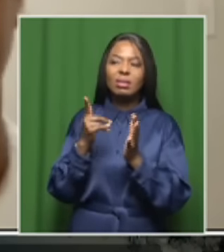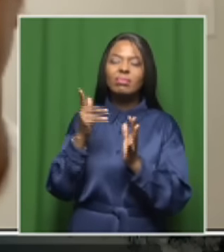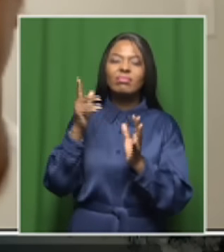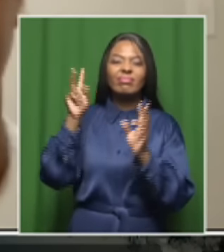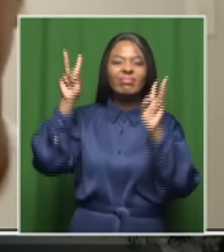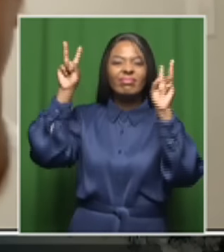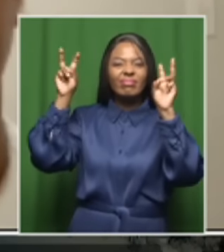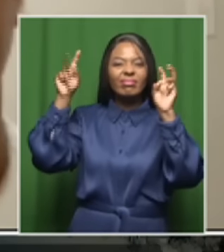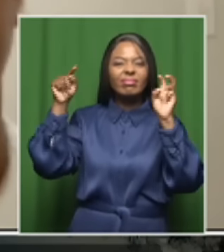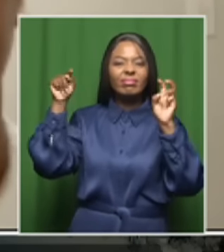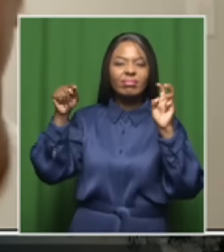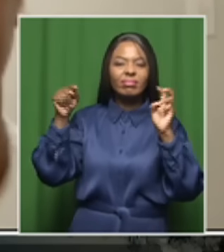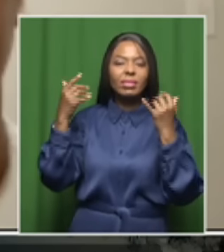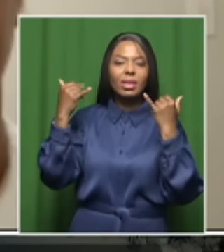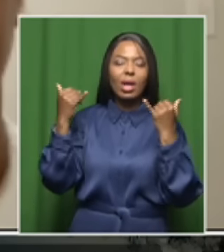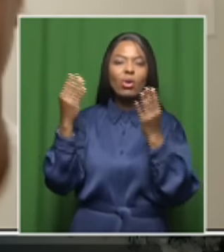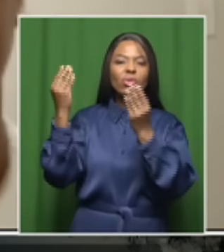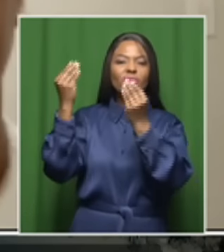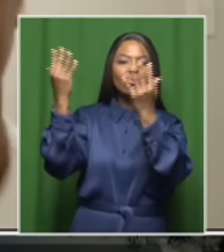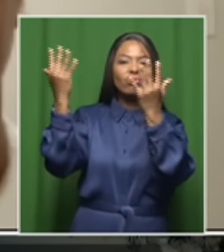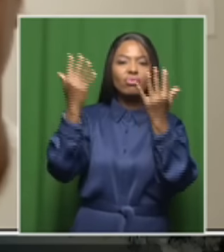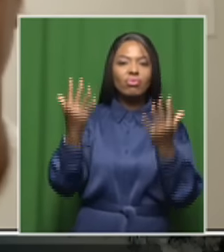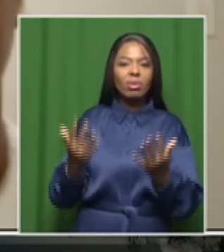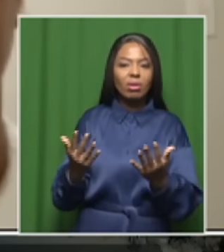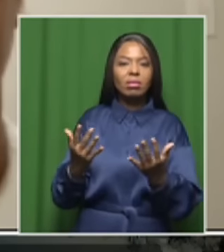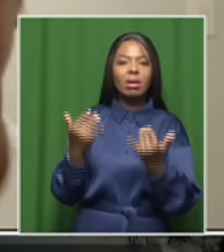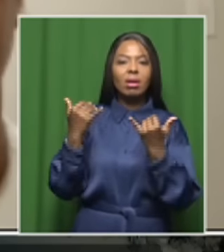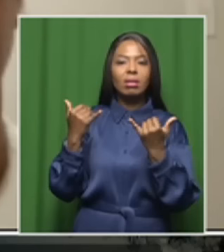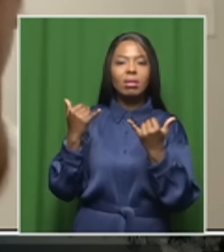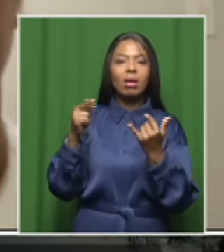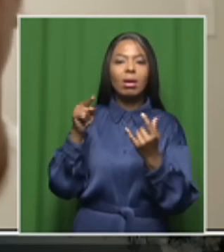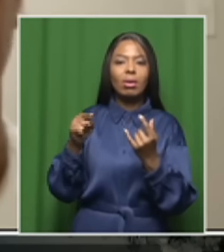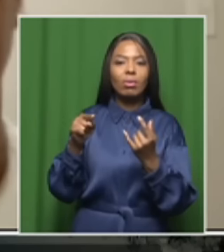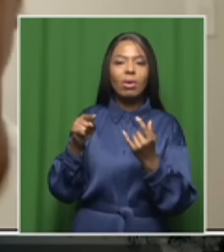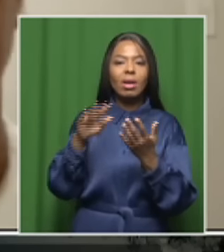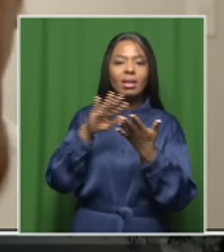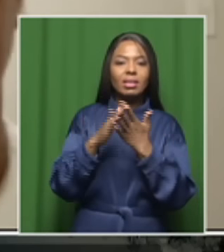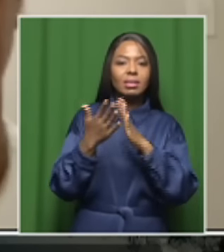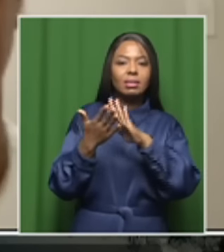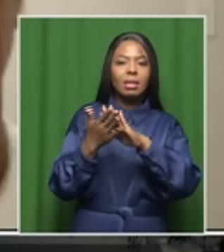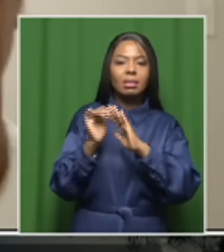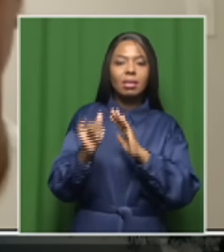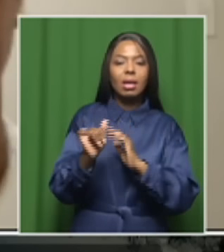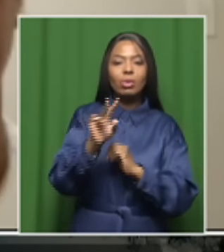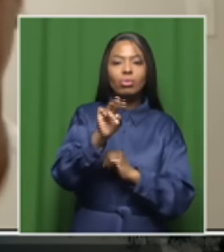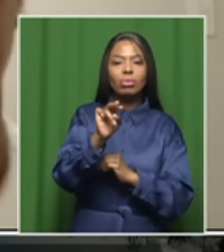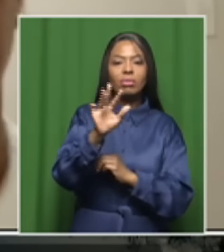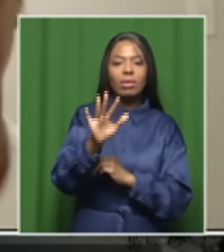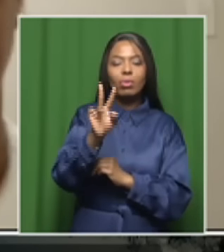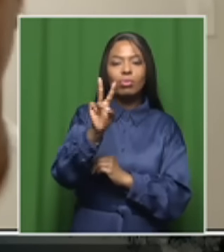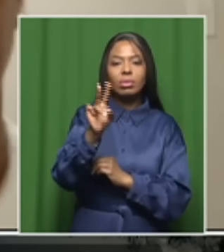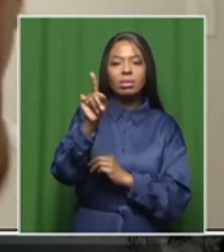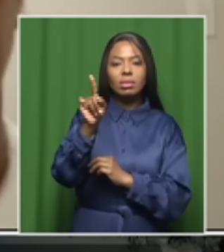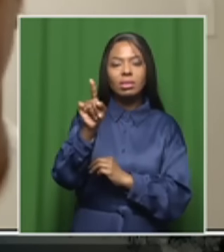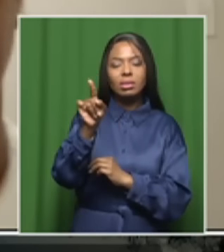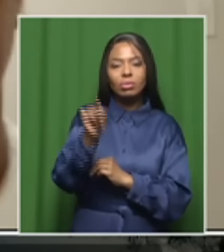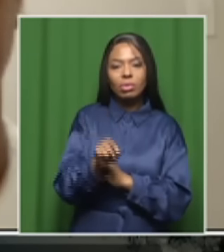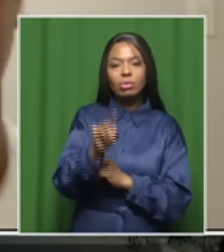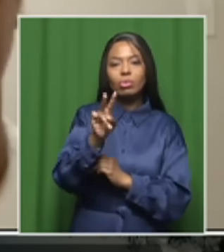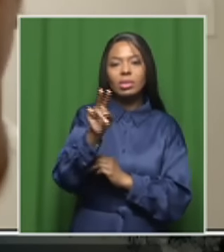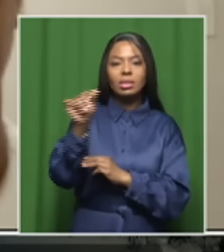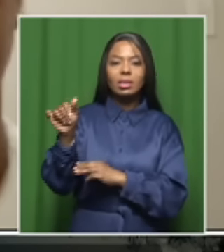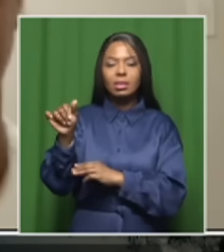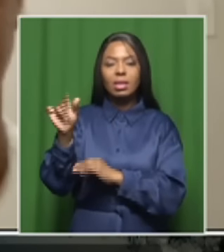the conditions that Treasury have imposed on SASSA for the 2025-2026 budget.